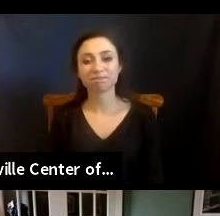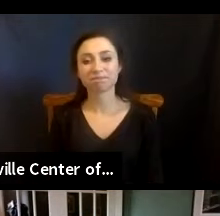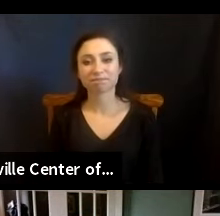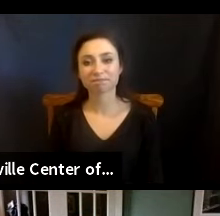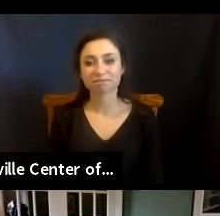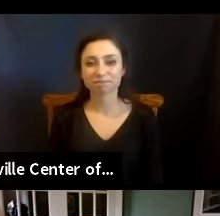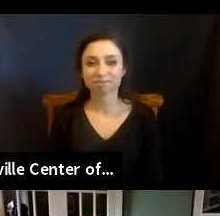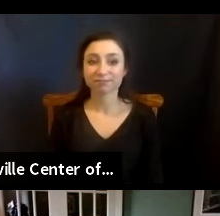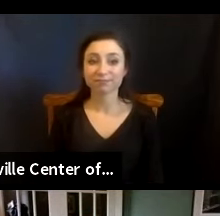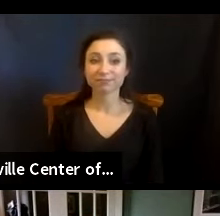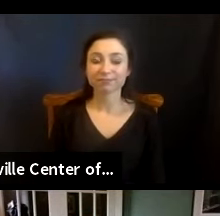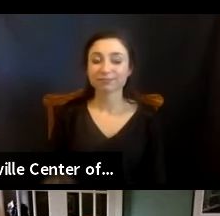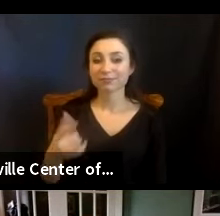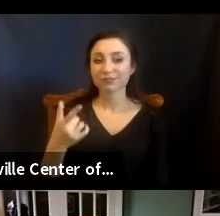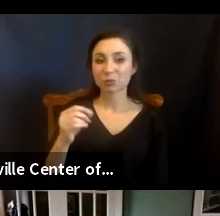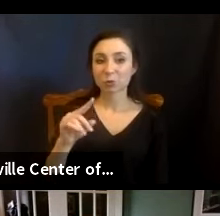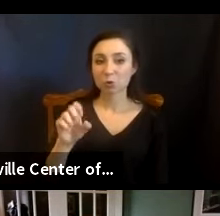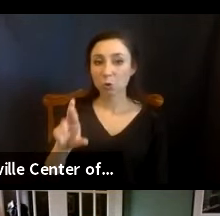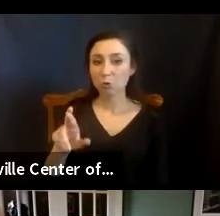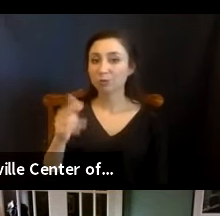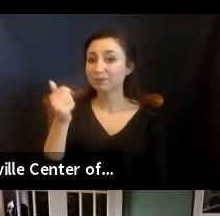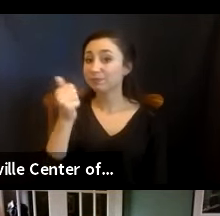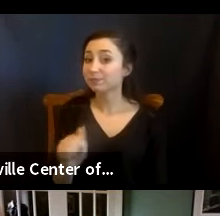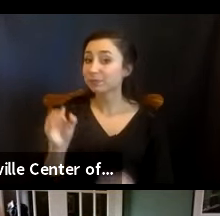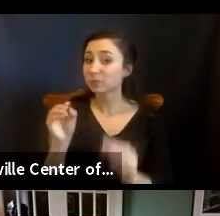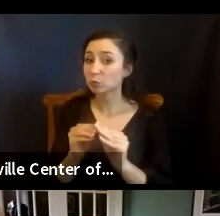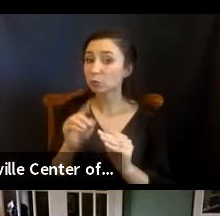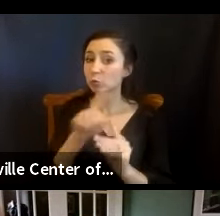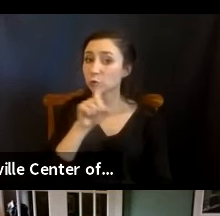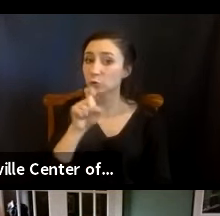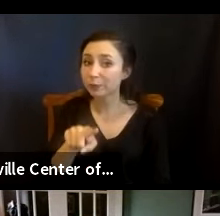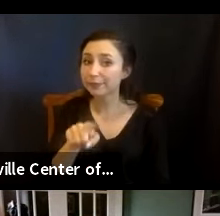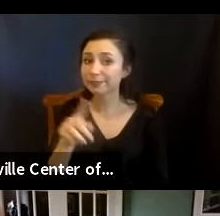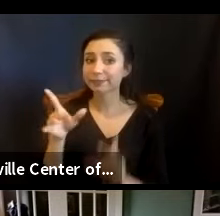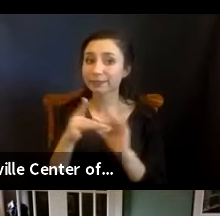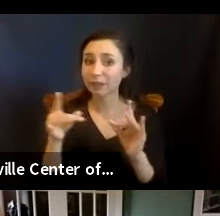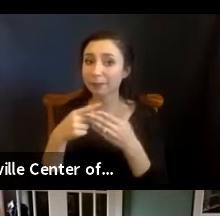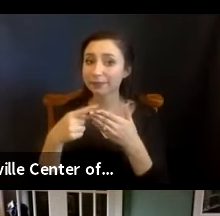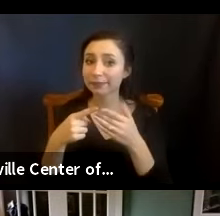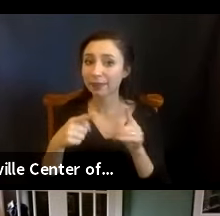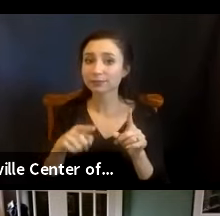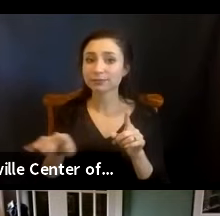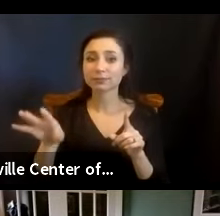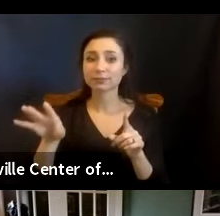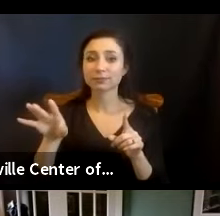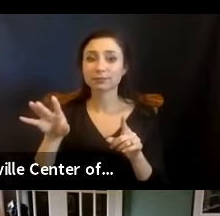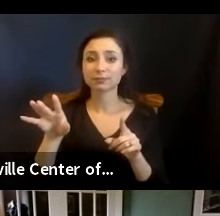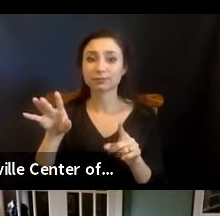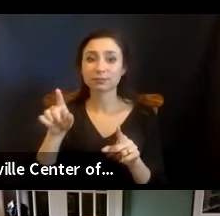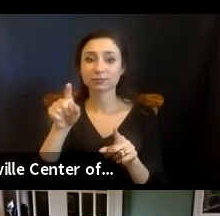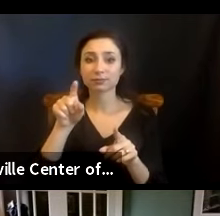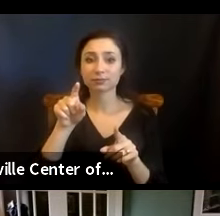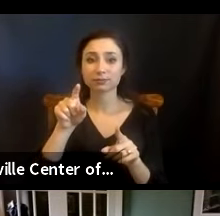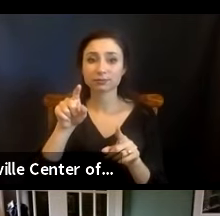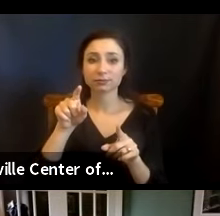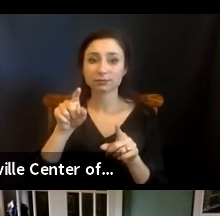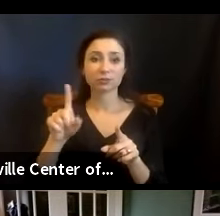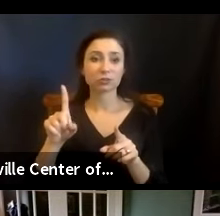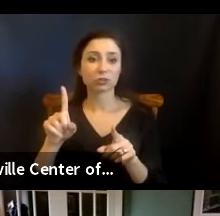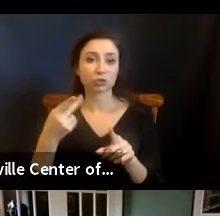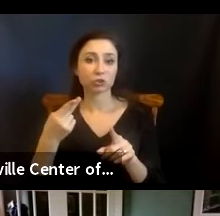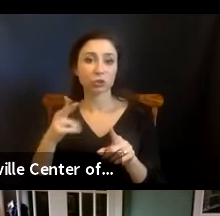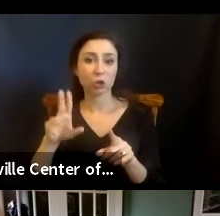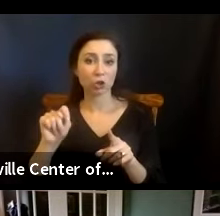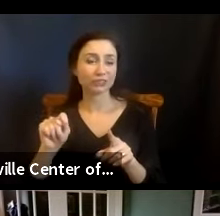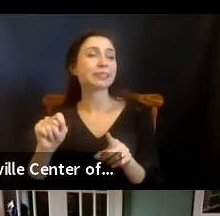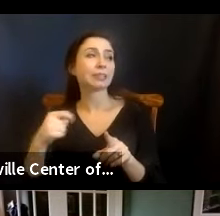Any other questions, comments, discussion? Yeah, I would like to say I don't have access to the